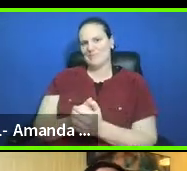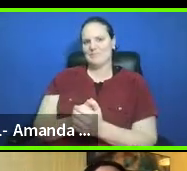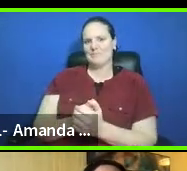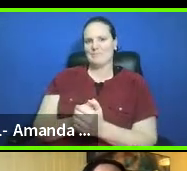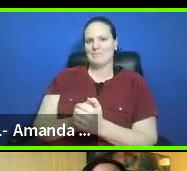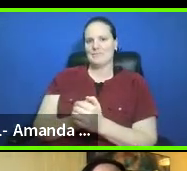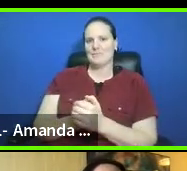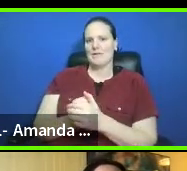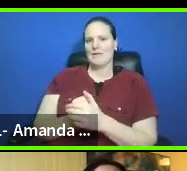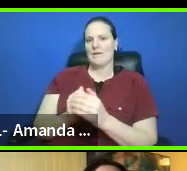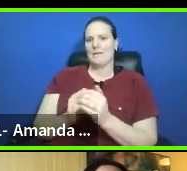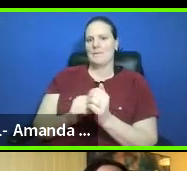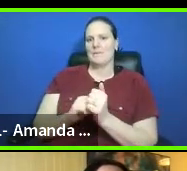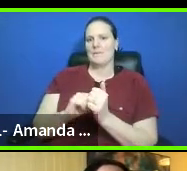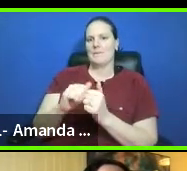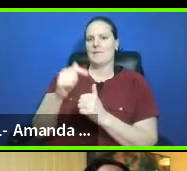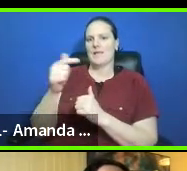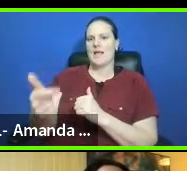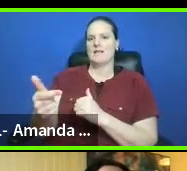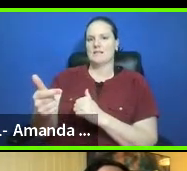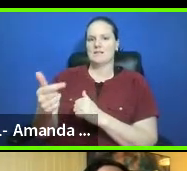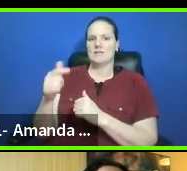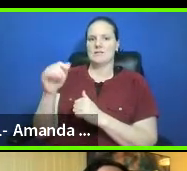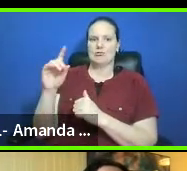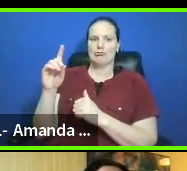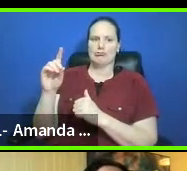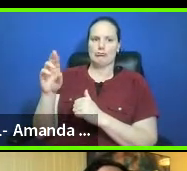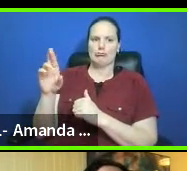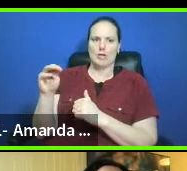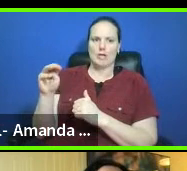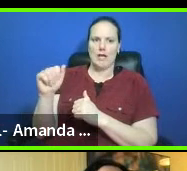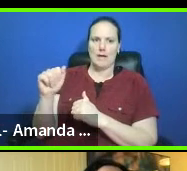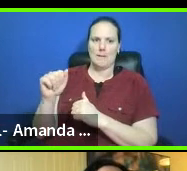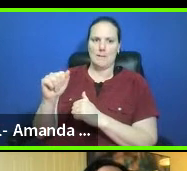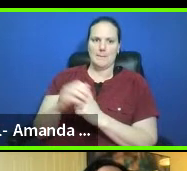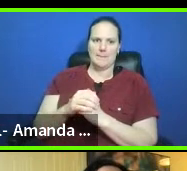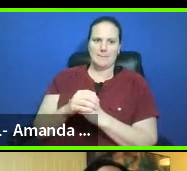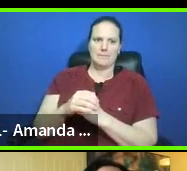And I'll pass on to, is it Jarina?